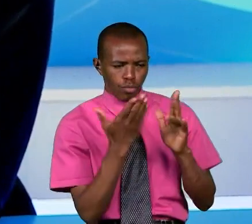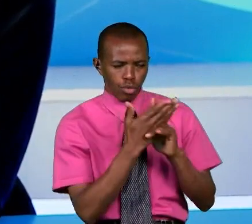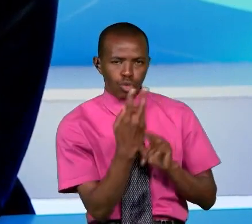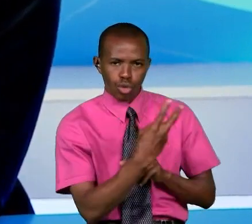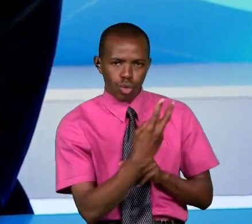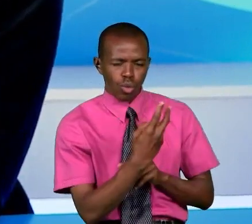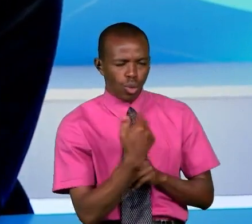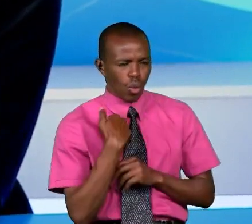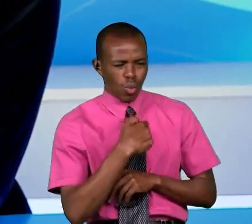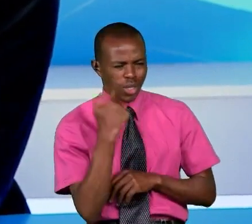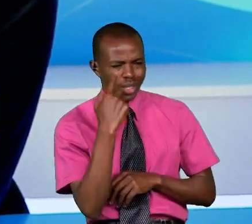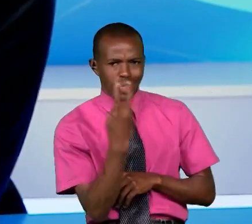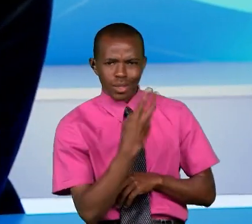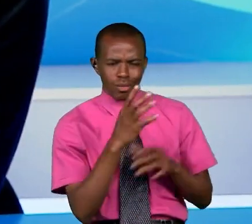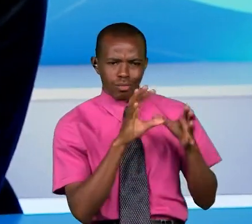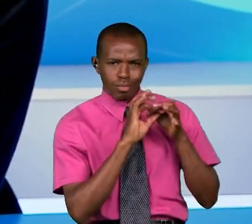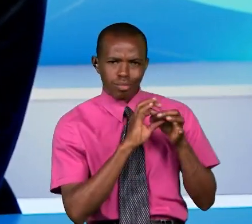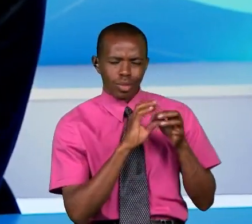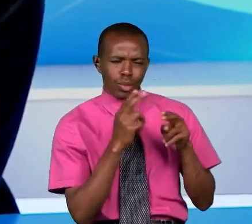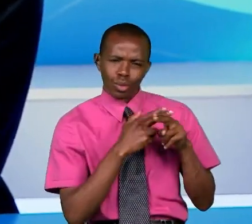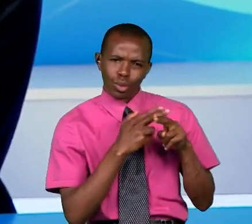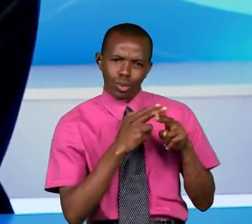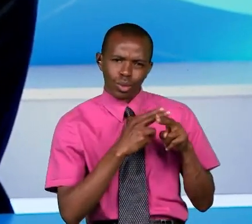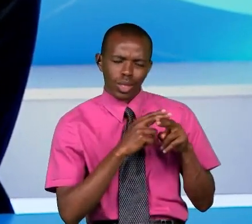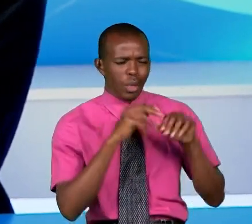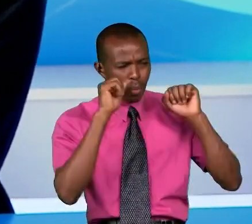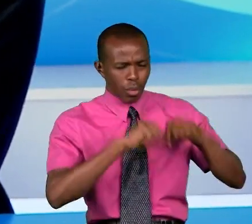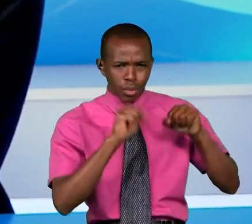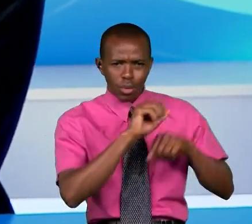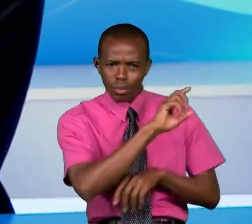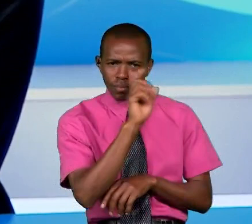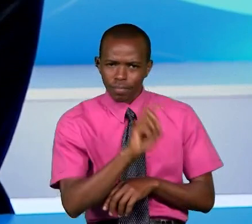we going to see these two coming together anytime soon? Is it possible?